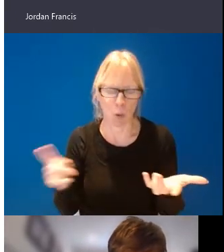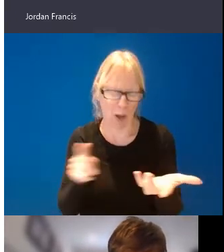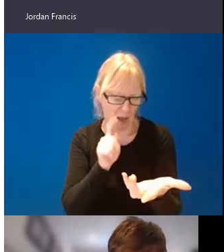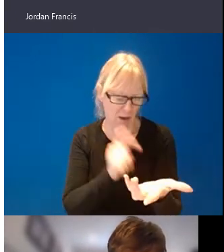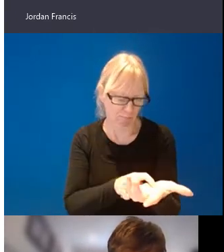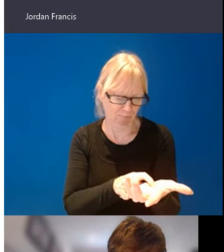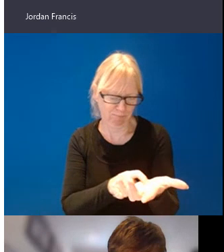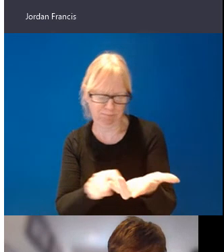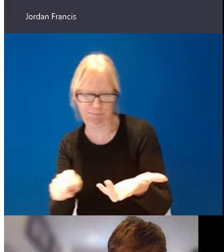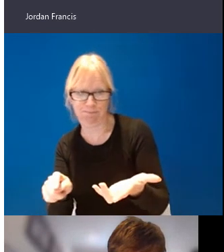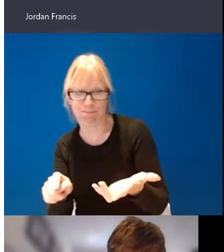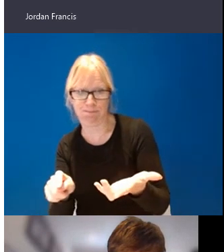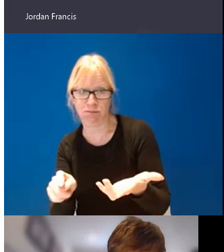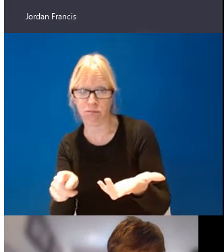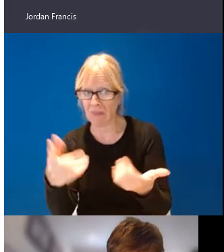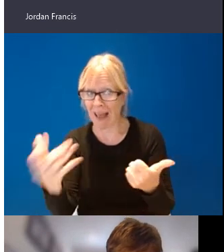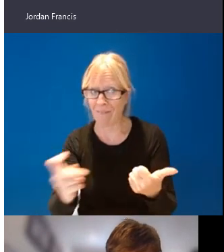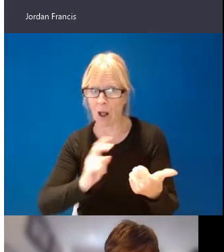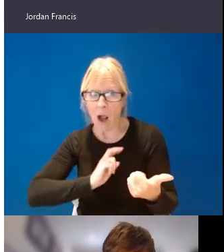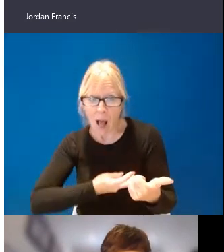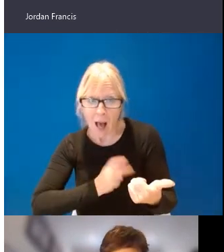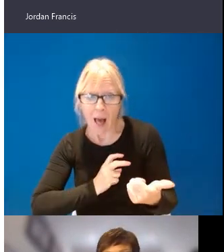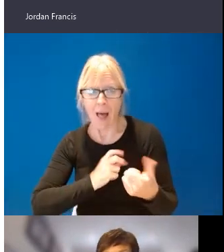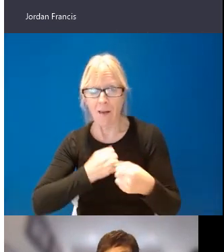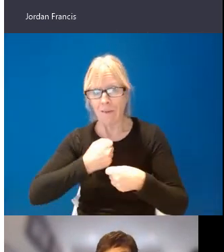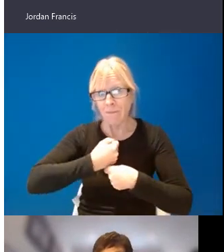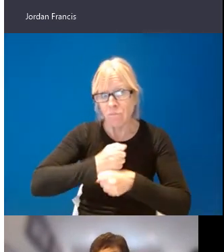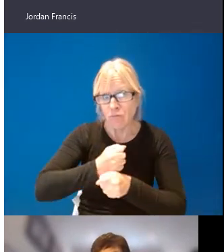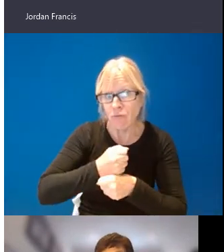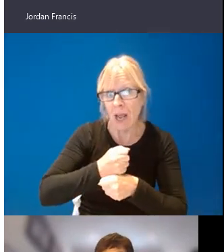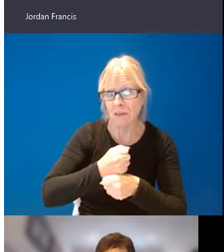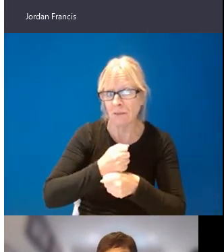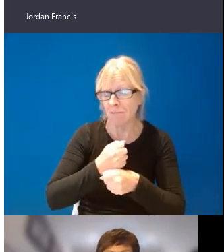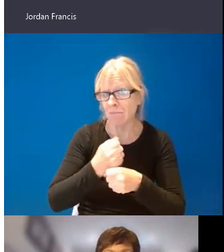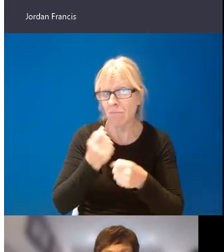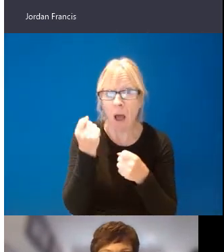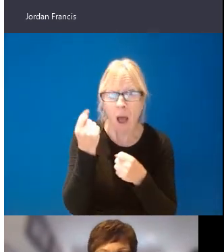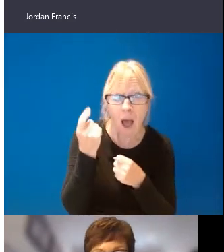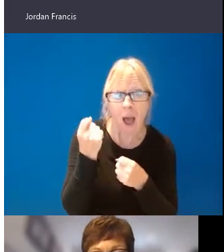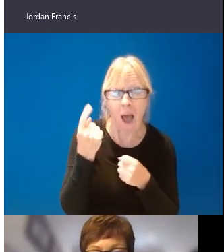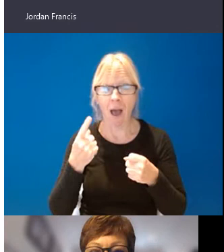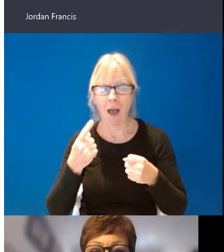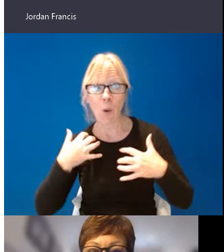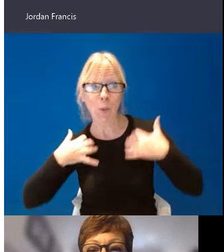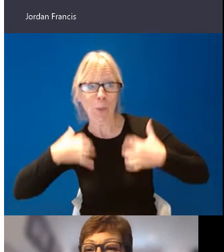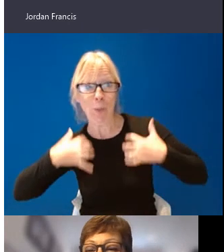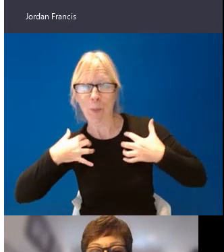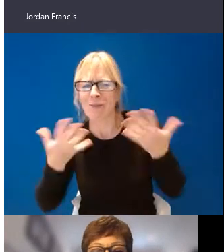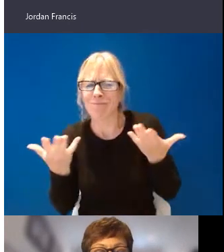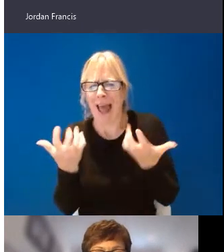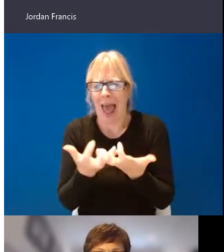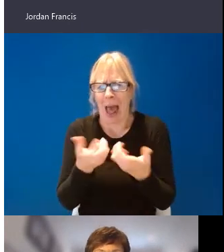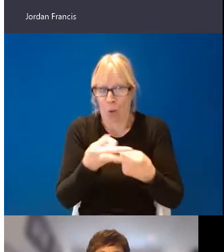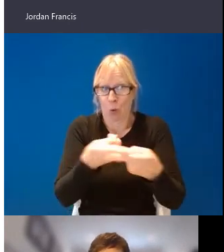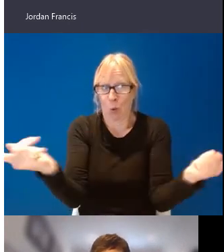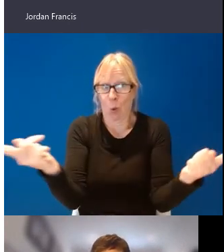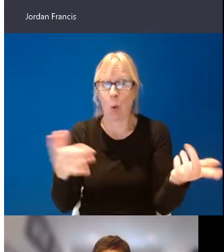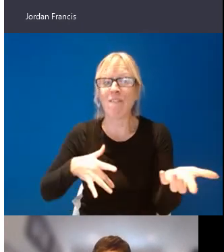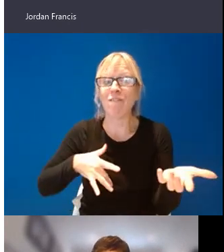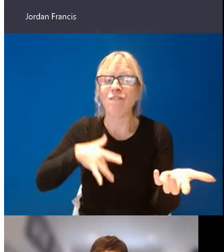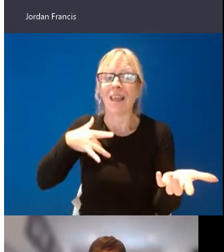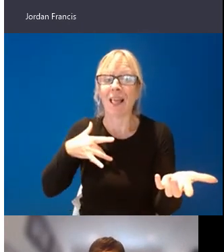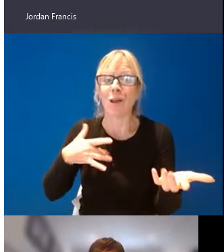feeling sort of anxious or frustrated or understanding, low mood, energized. How are you feeling? Let's see how our